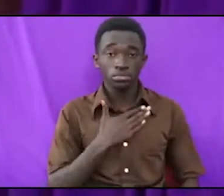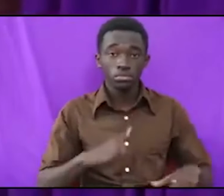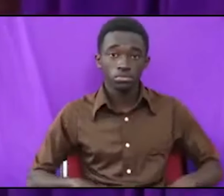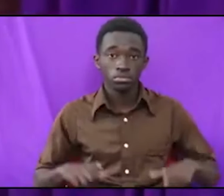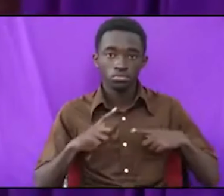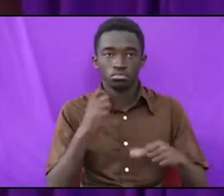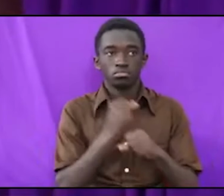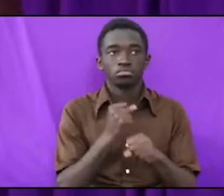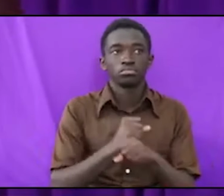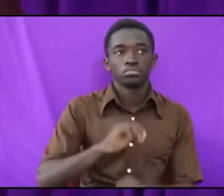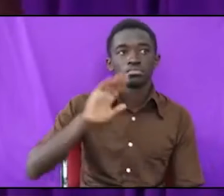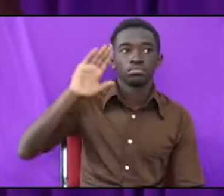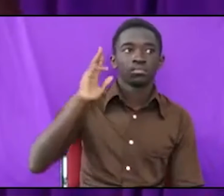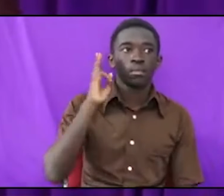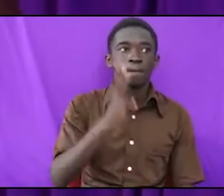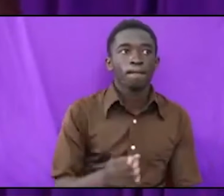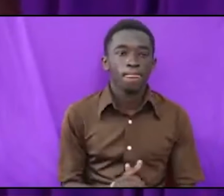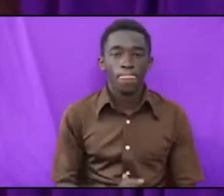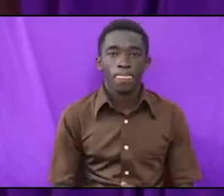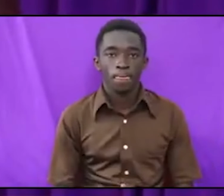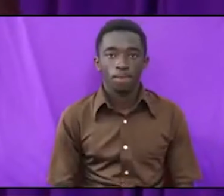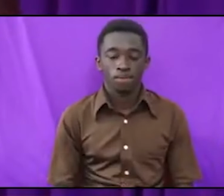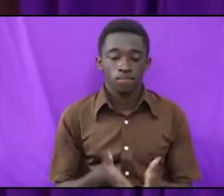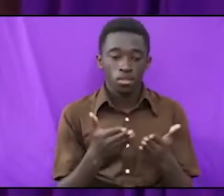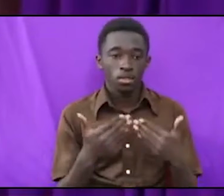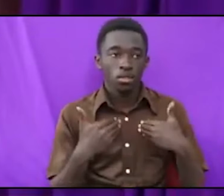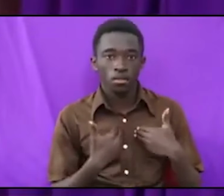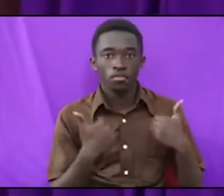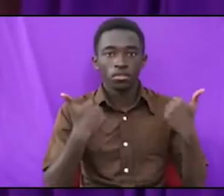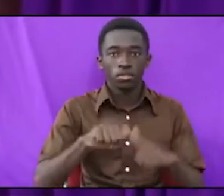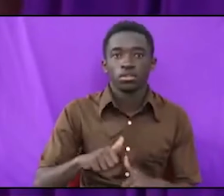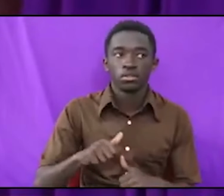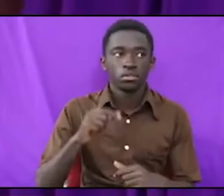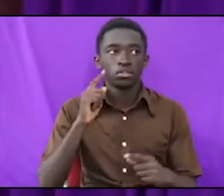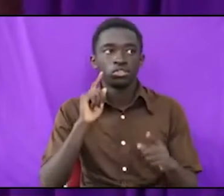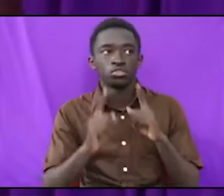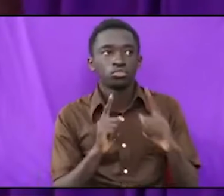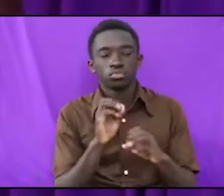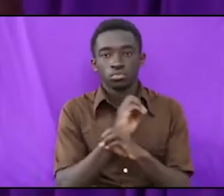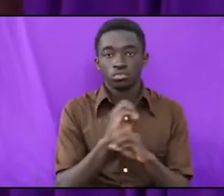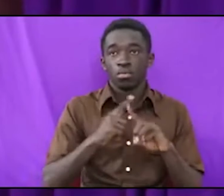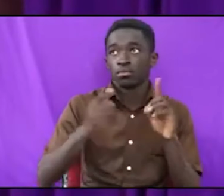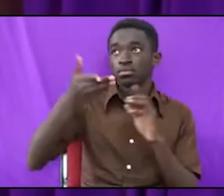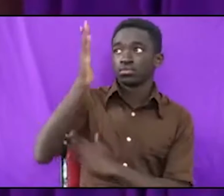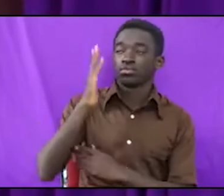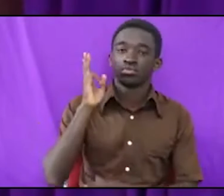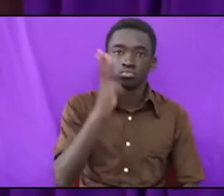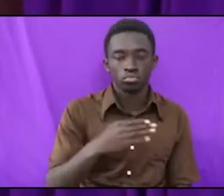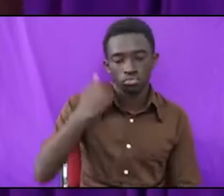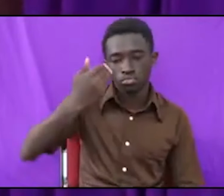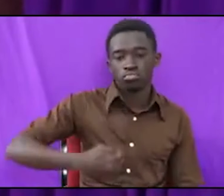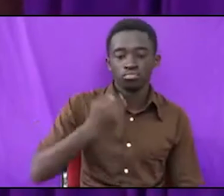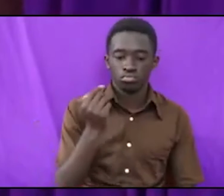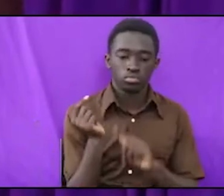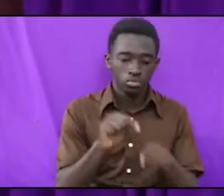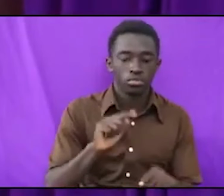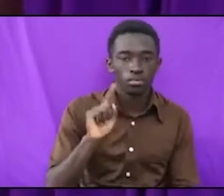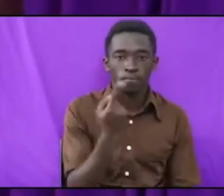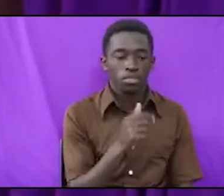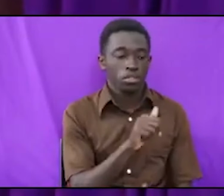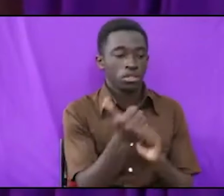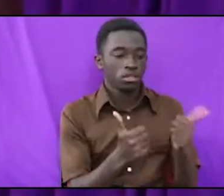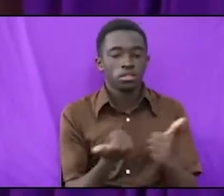will. And there will be no excuse. God's will comes first. The rest is